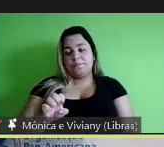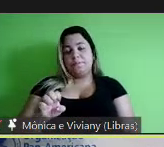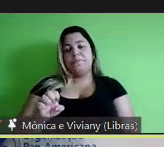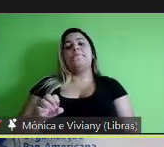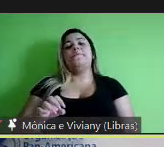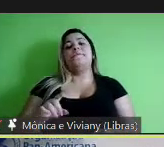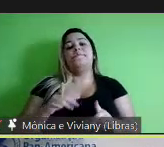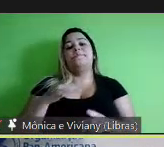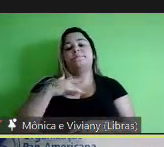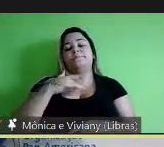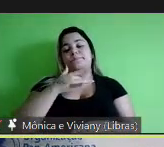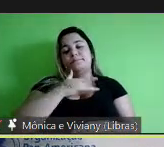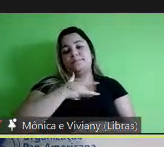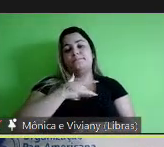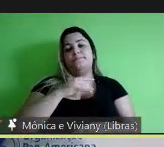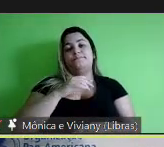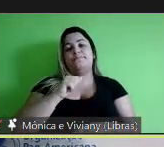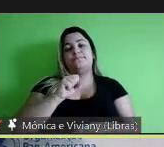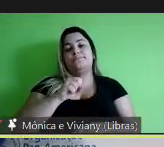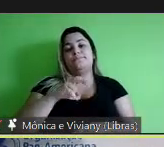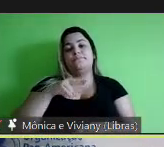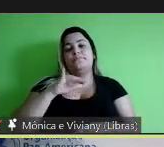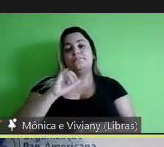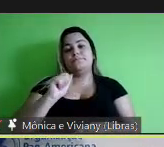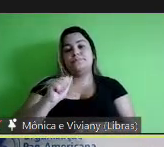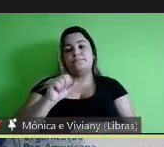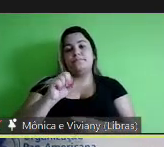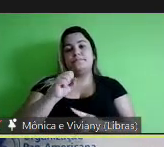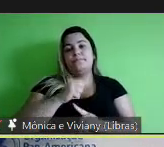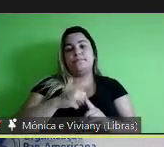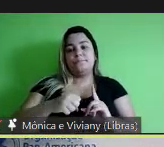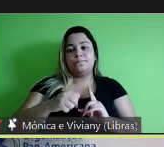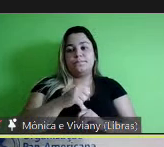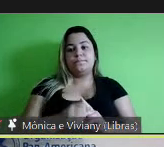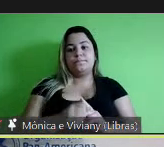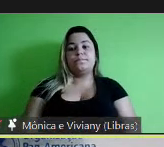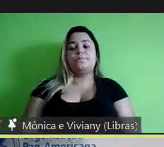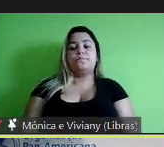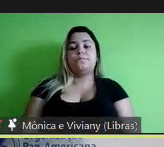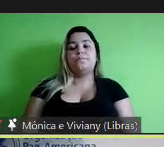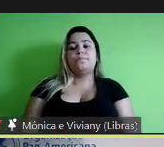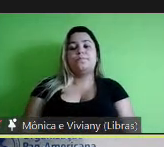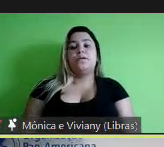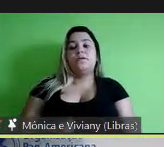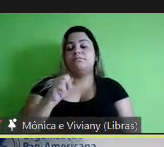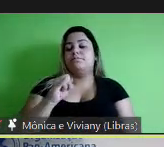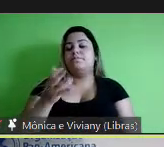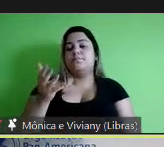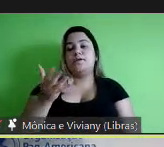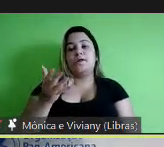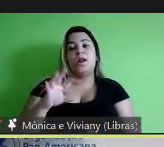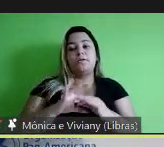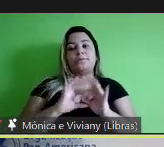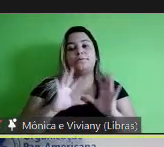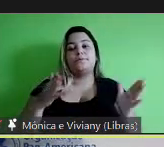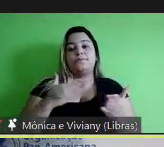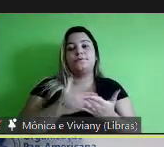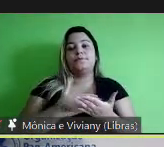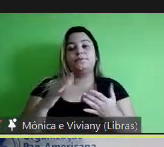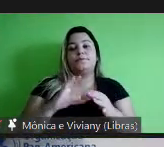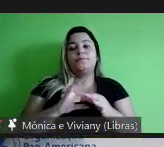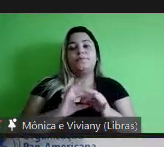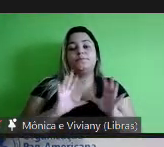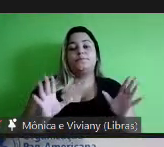line between assistance, health assistant, and social assistants? Mayara, if you'd like to begin.